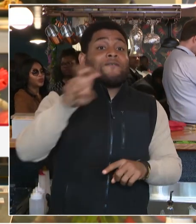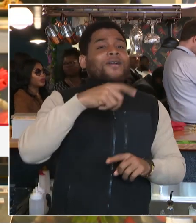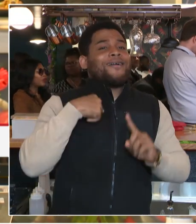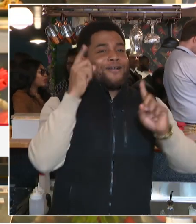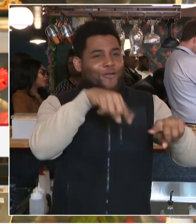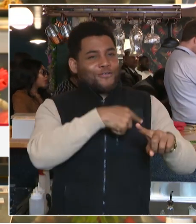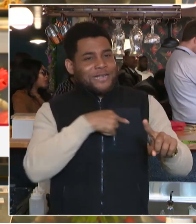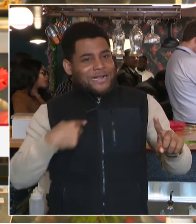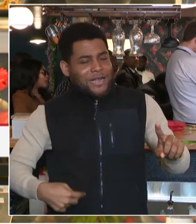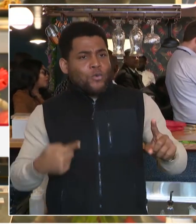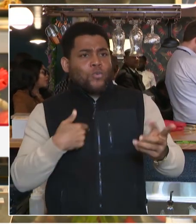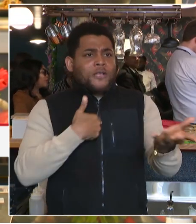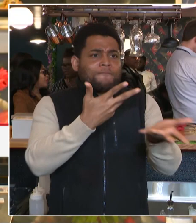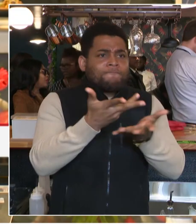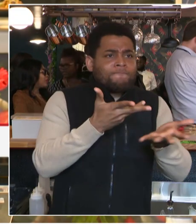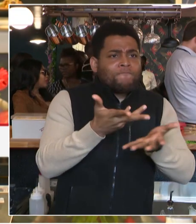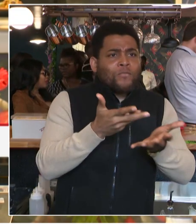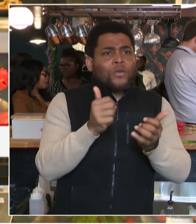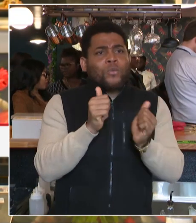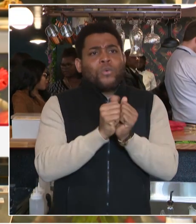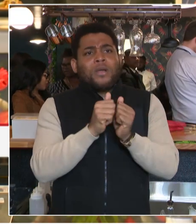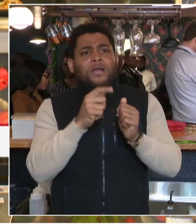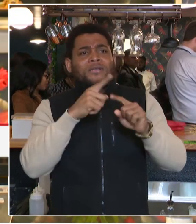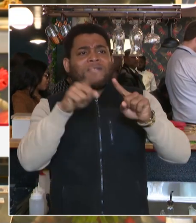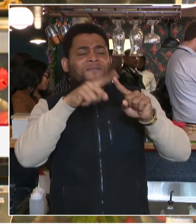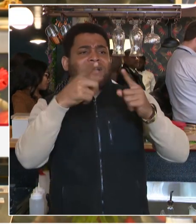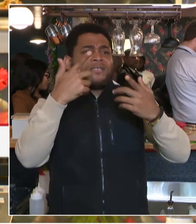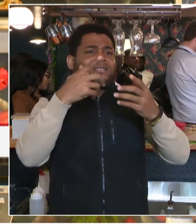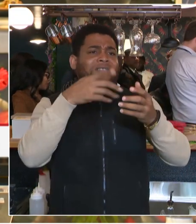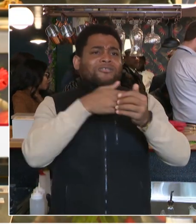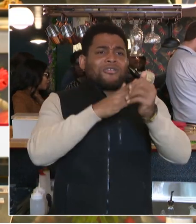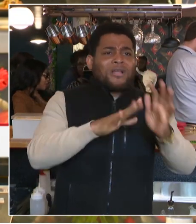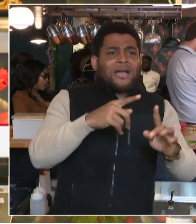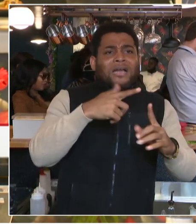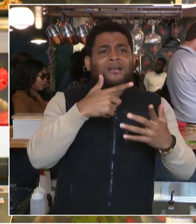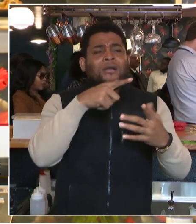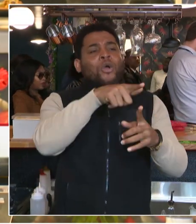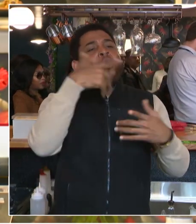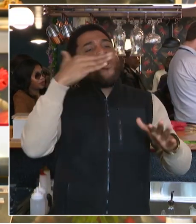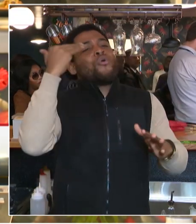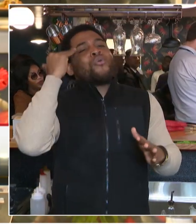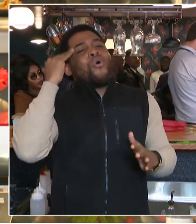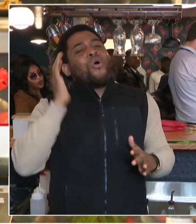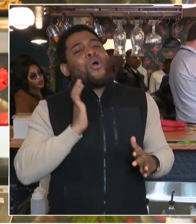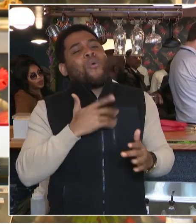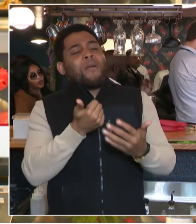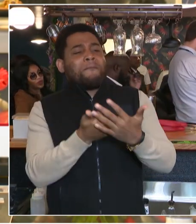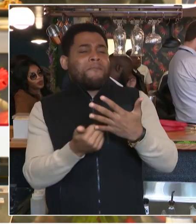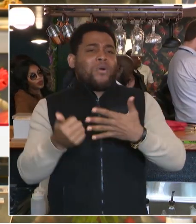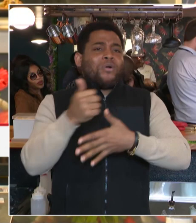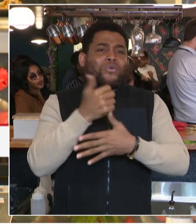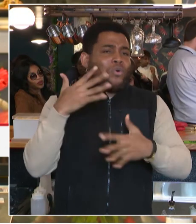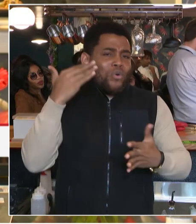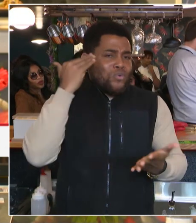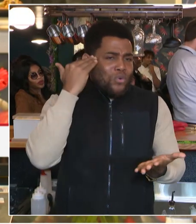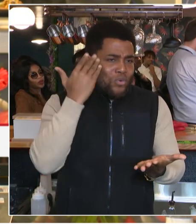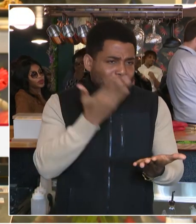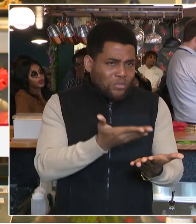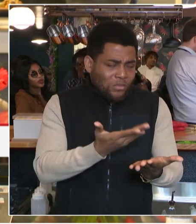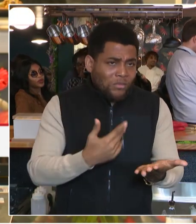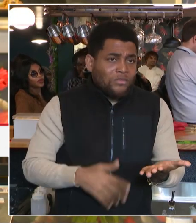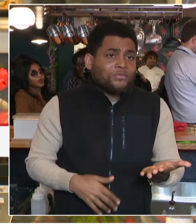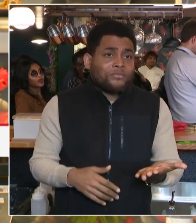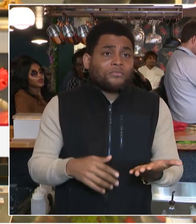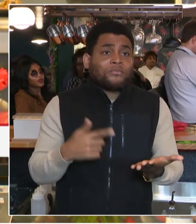with some of our economic development projects. You know our priorities. They're outlined in our comeback plan. You know that we will have